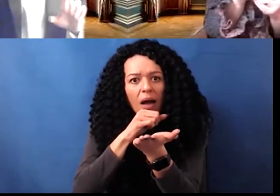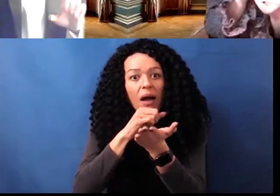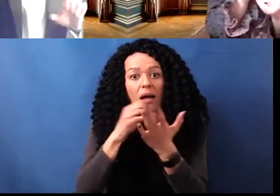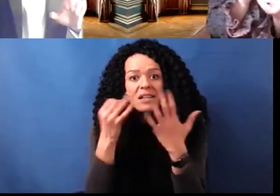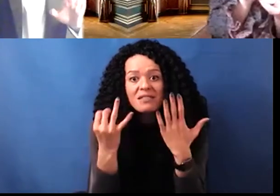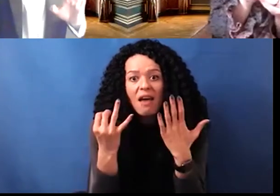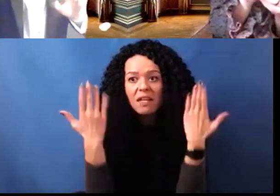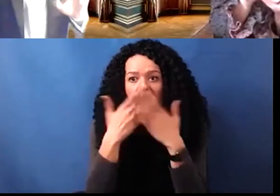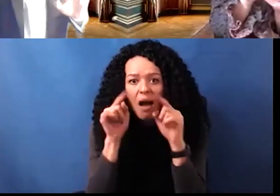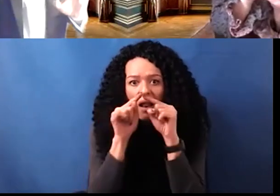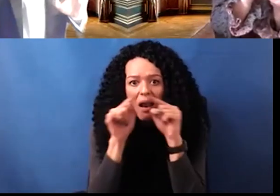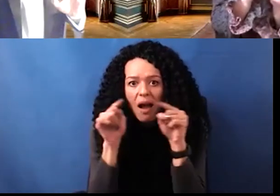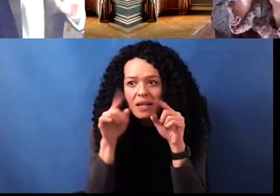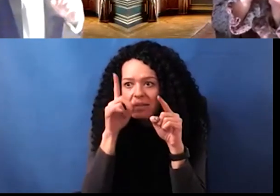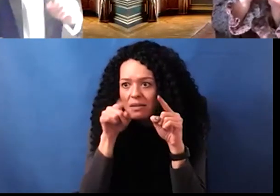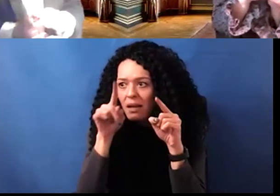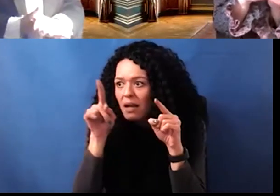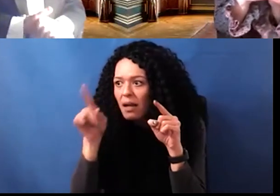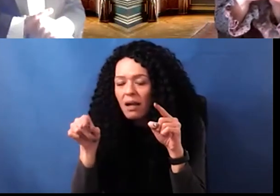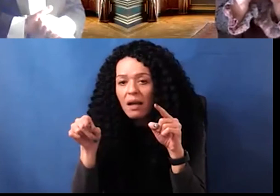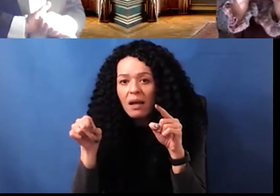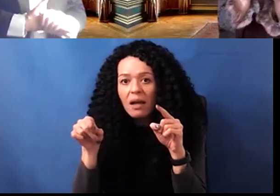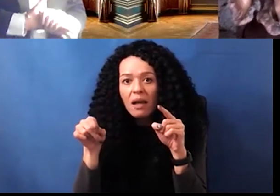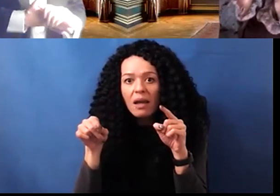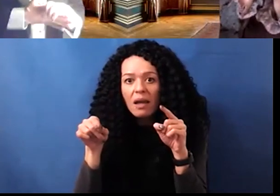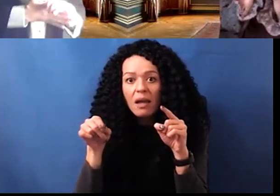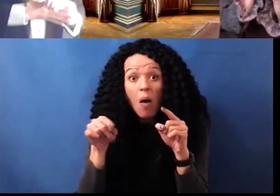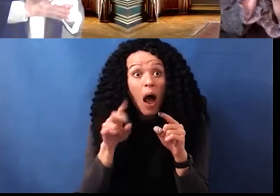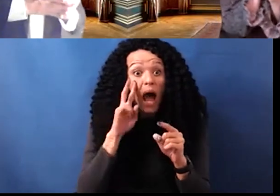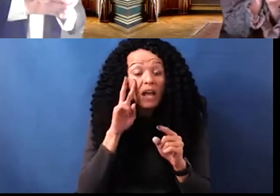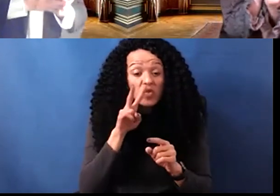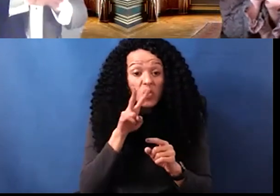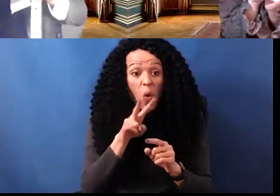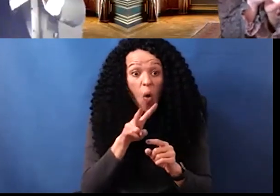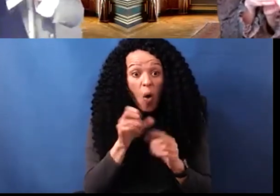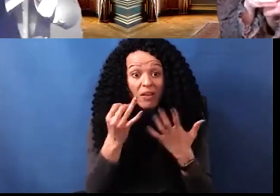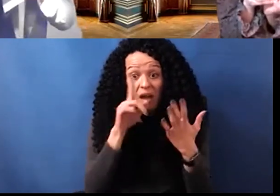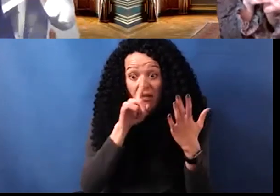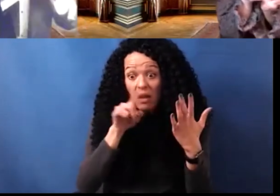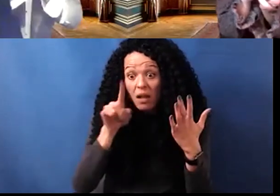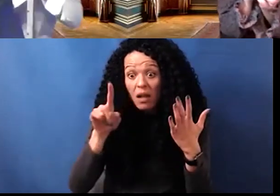7 dark lines. I saw them